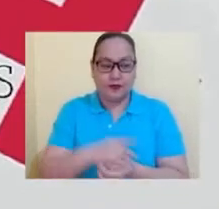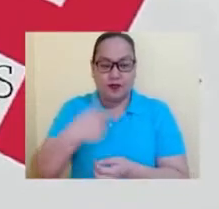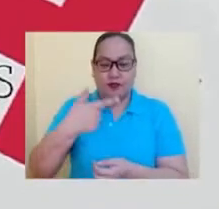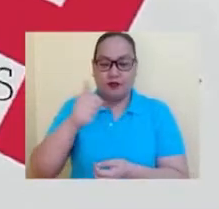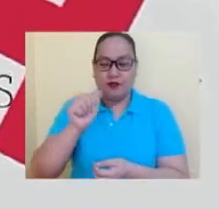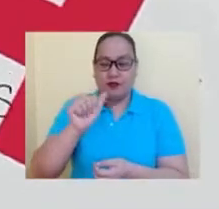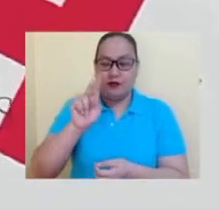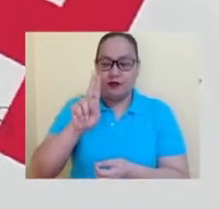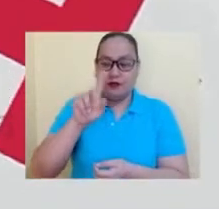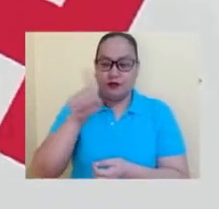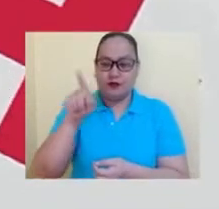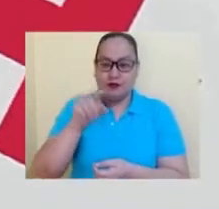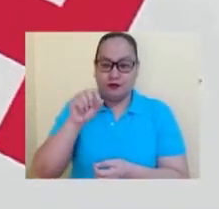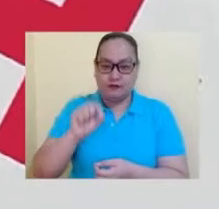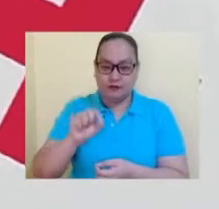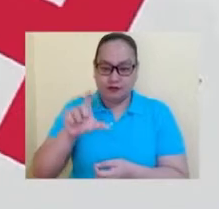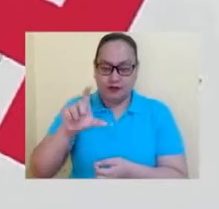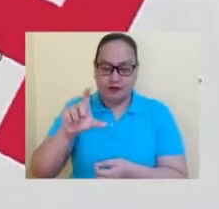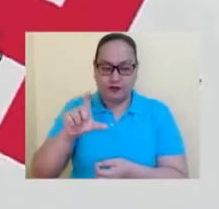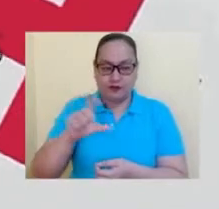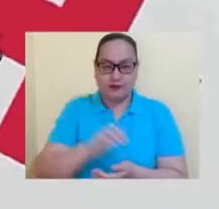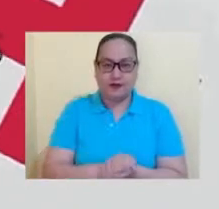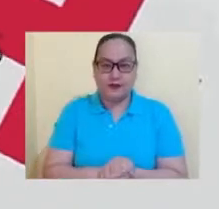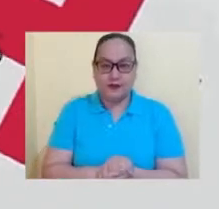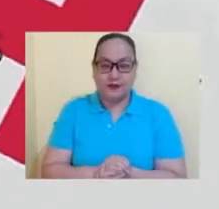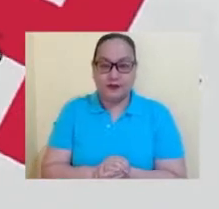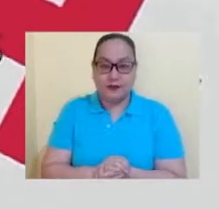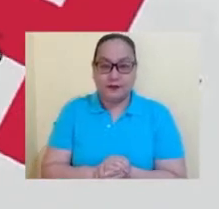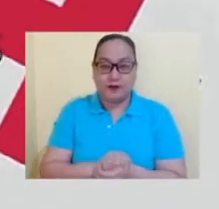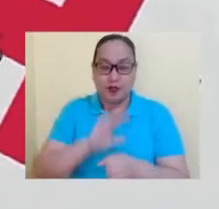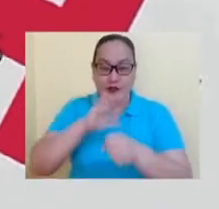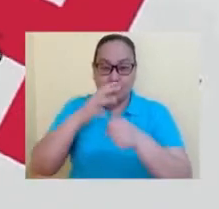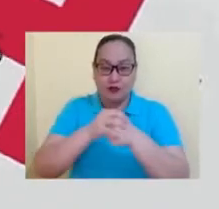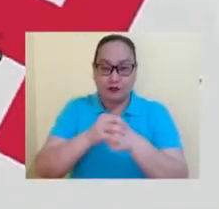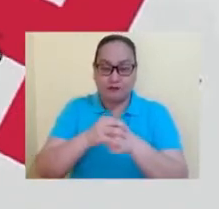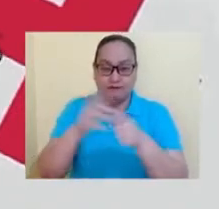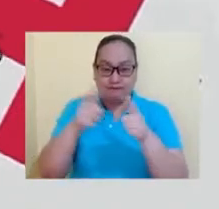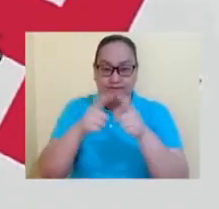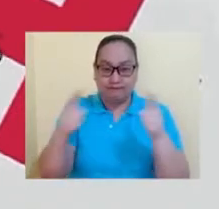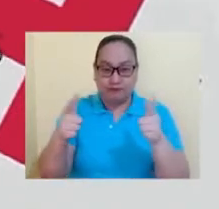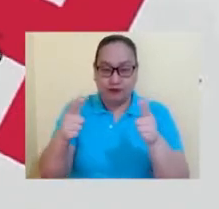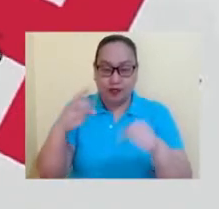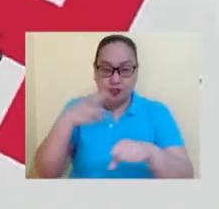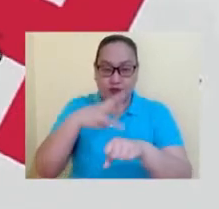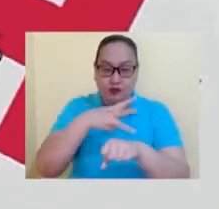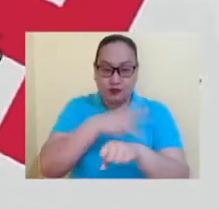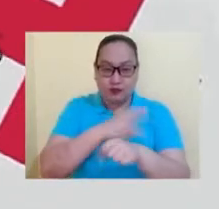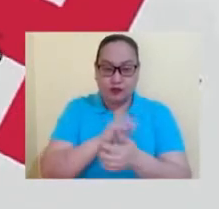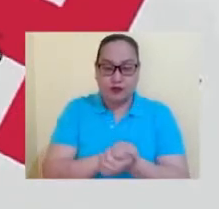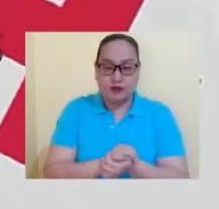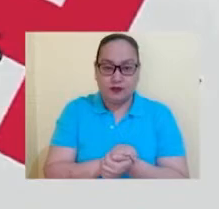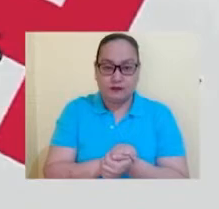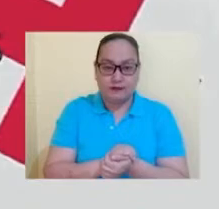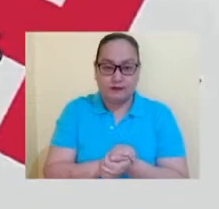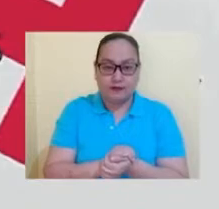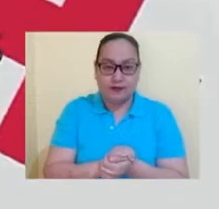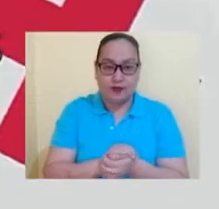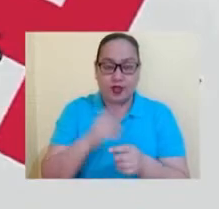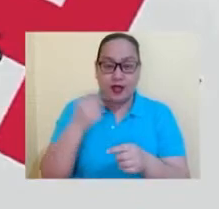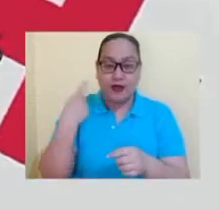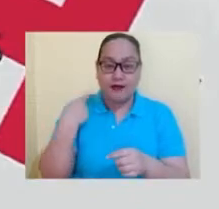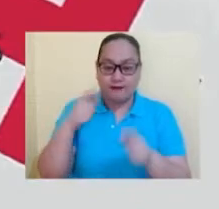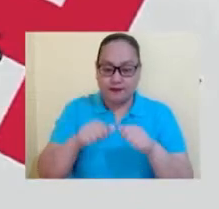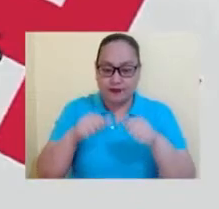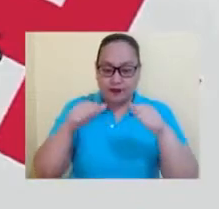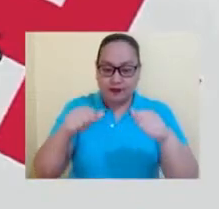Gauze dressings are thick. Cotton pads are used to cover larger wounds. They are held in place with